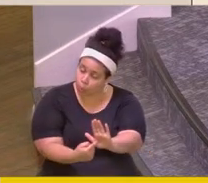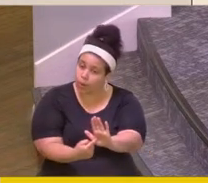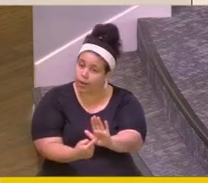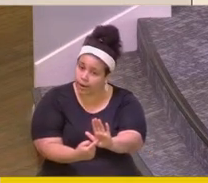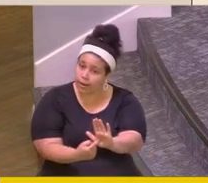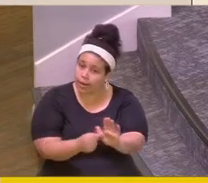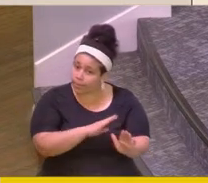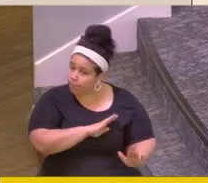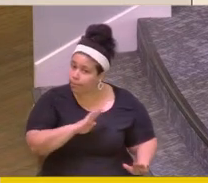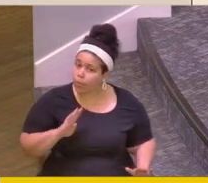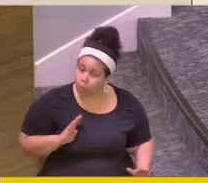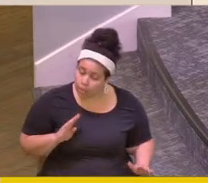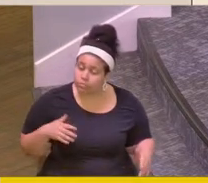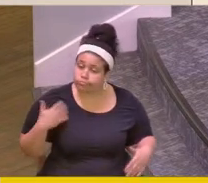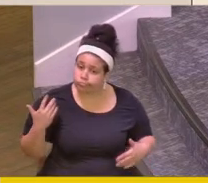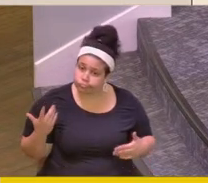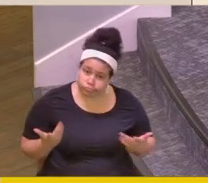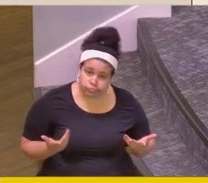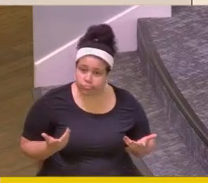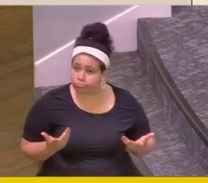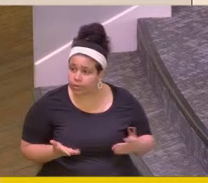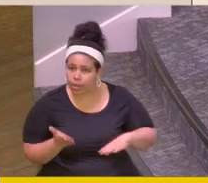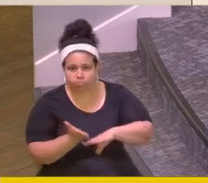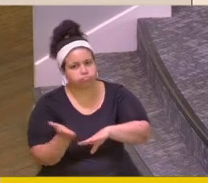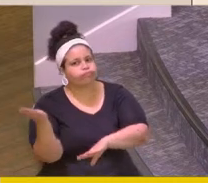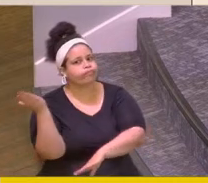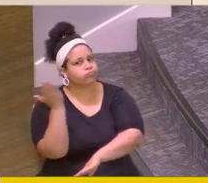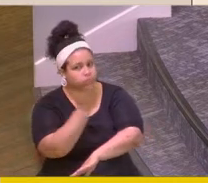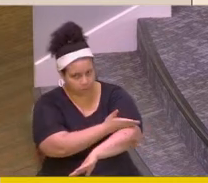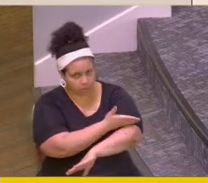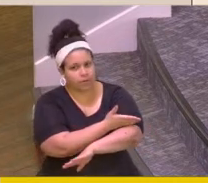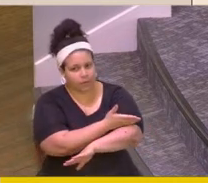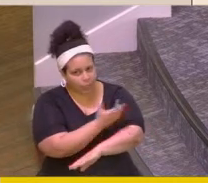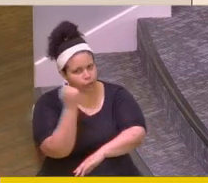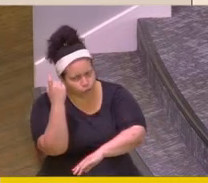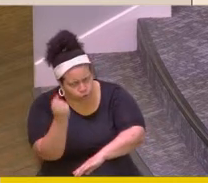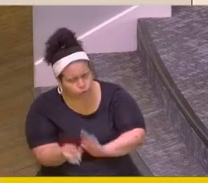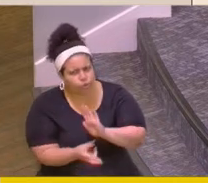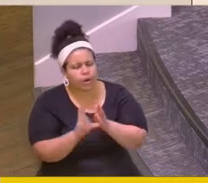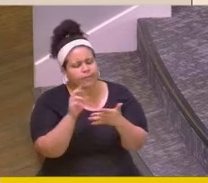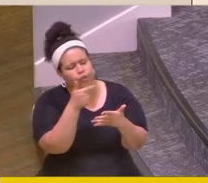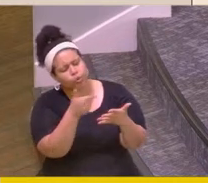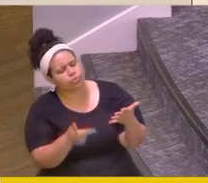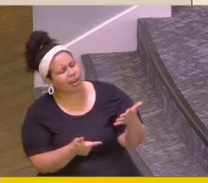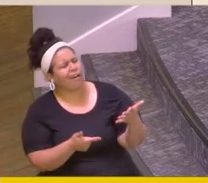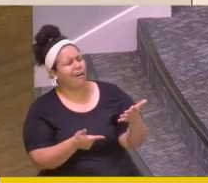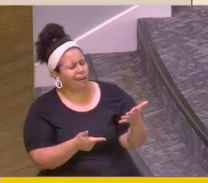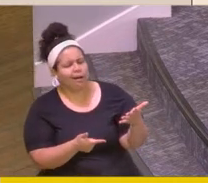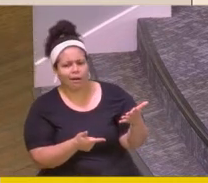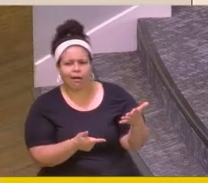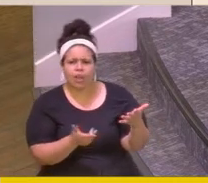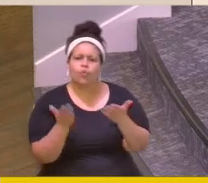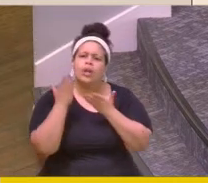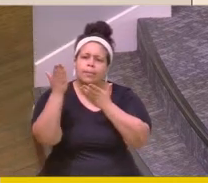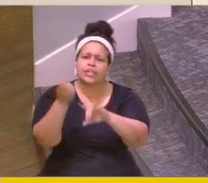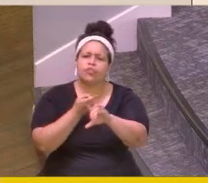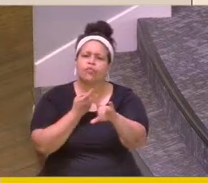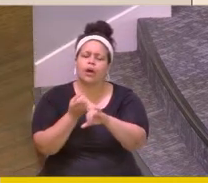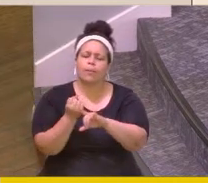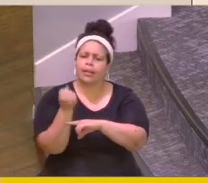make significant improvement and understood the reviews team's recommendations from the previous year